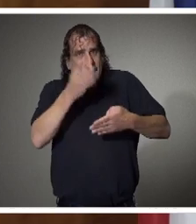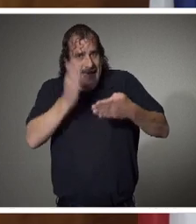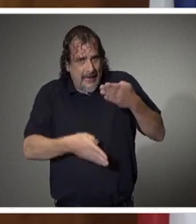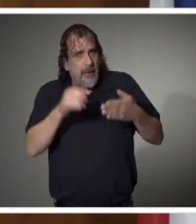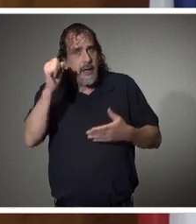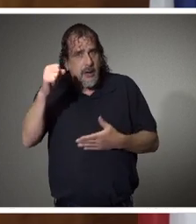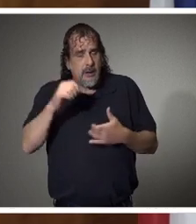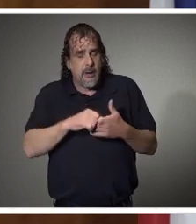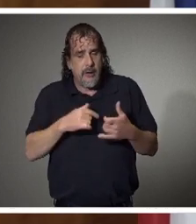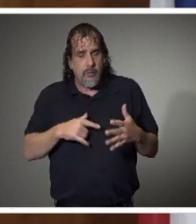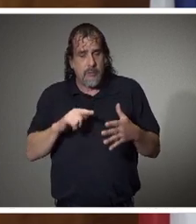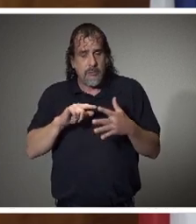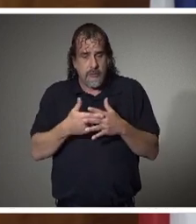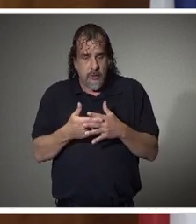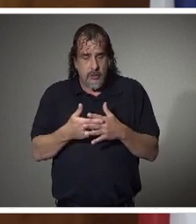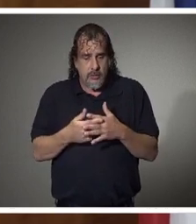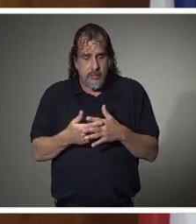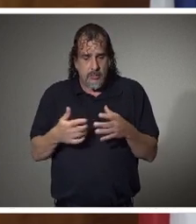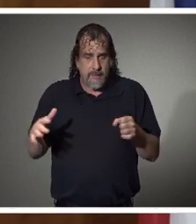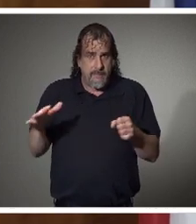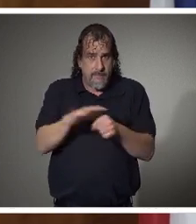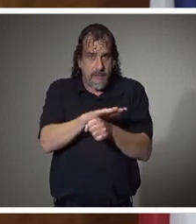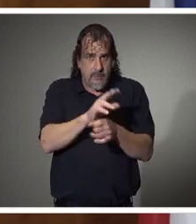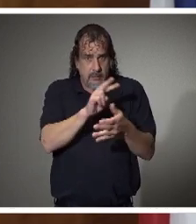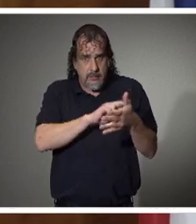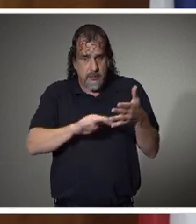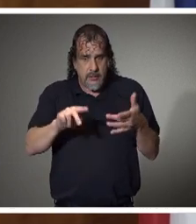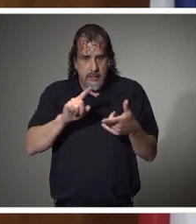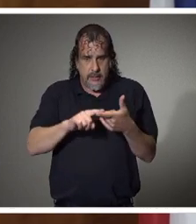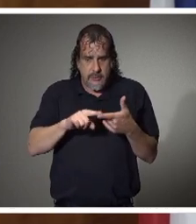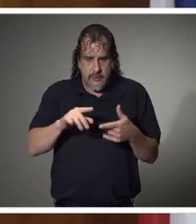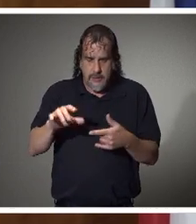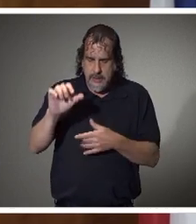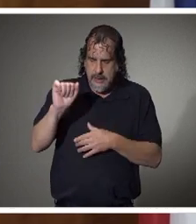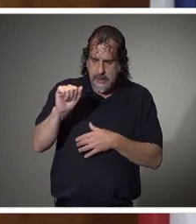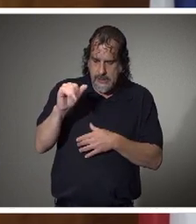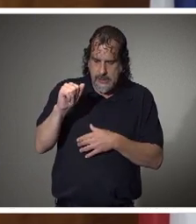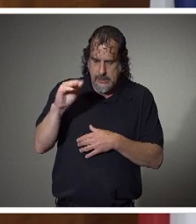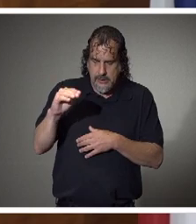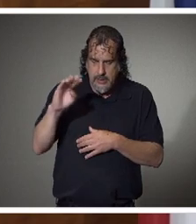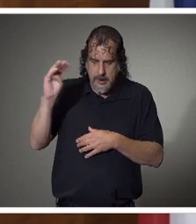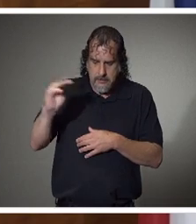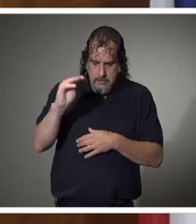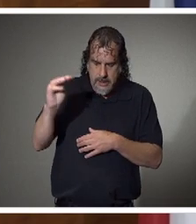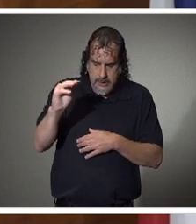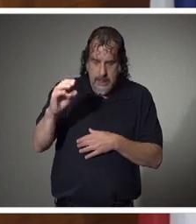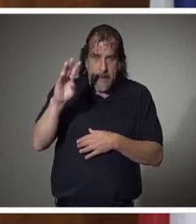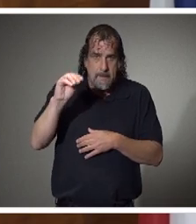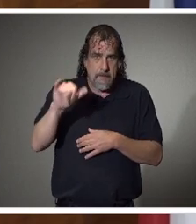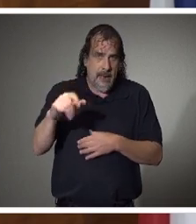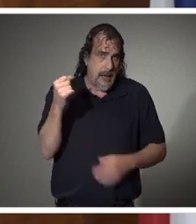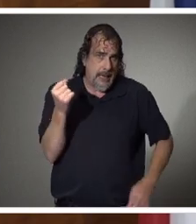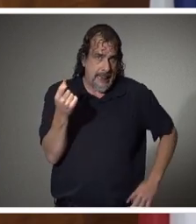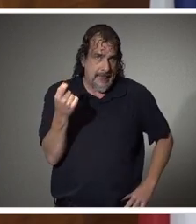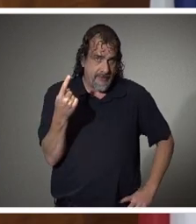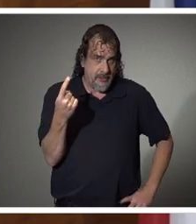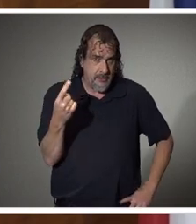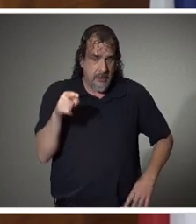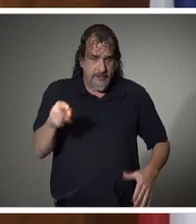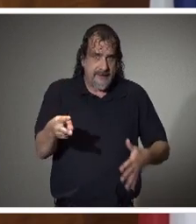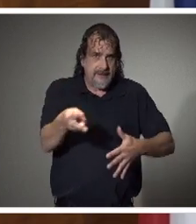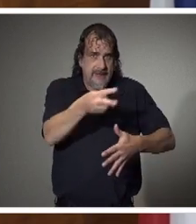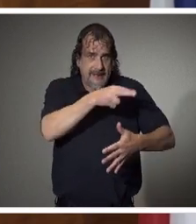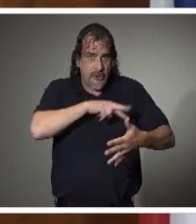in effect in full force until 8 a.m. on Monday, May 11th. So this is a